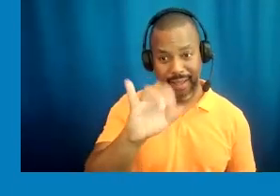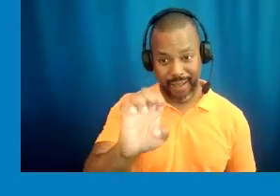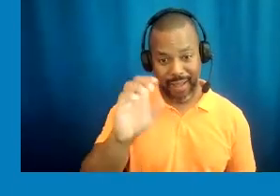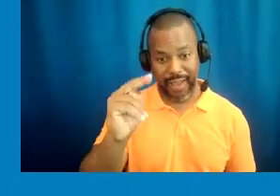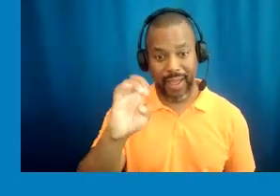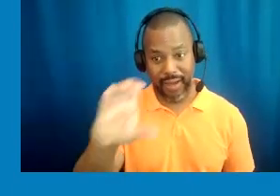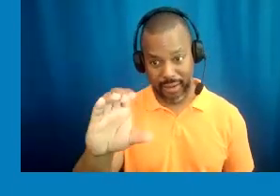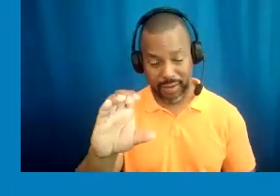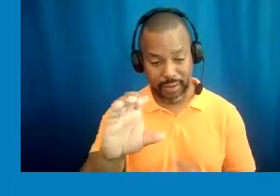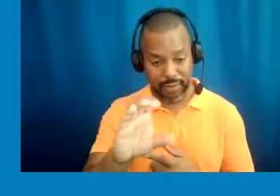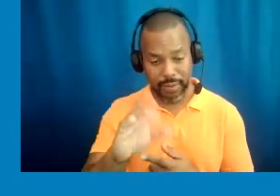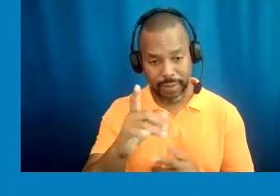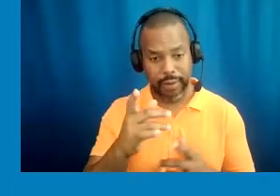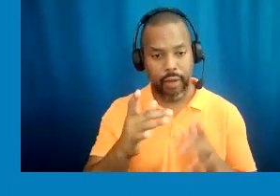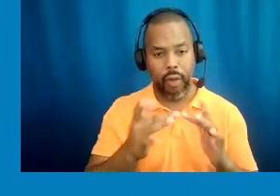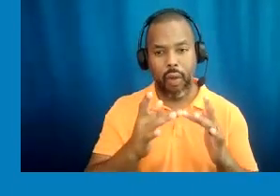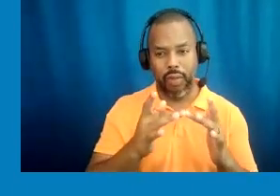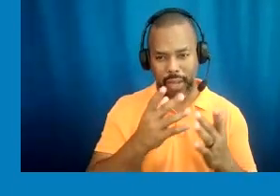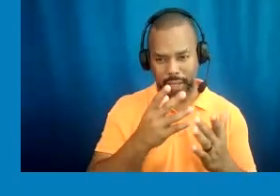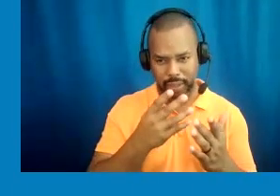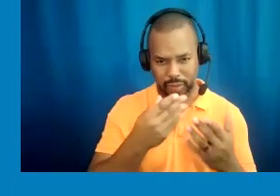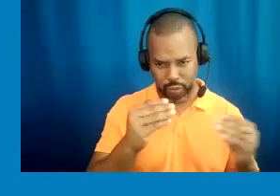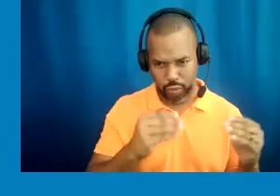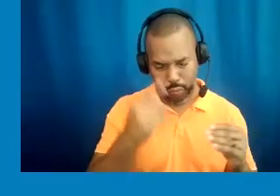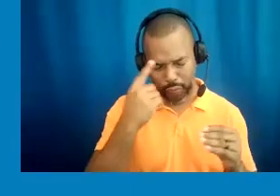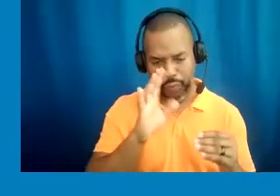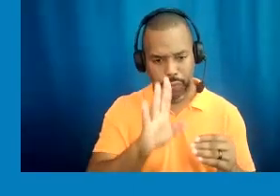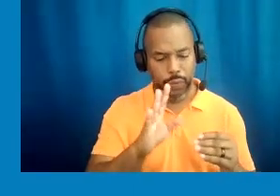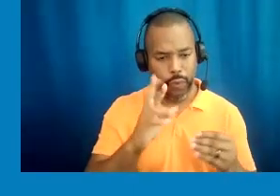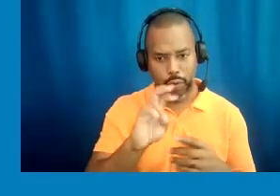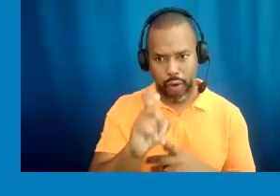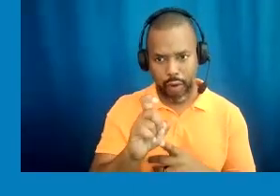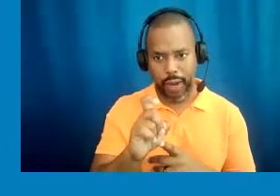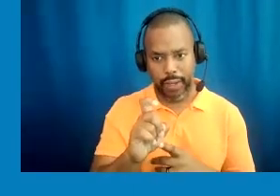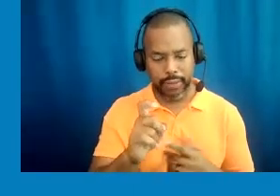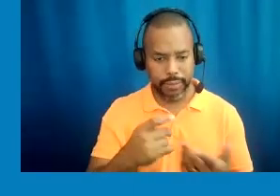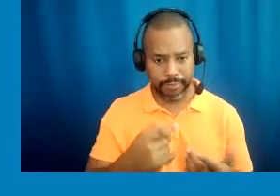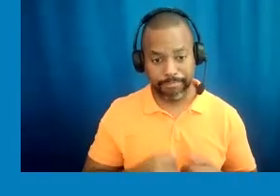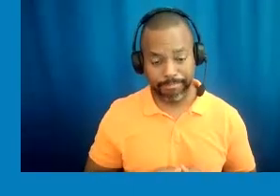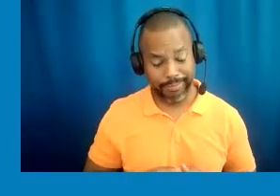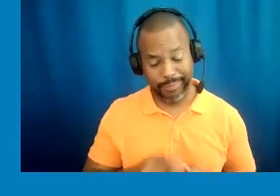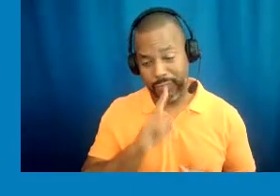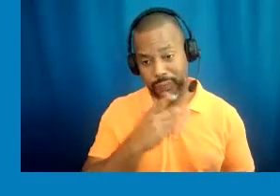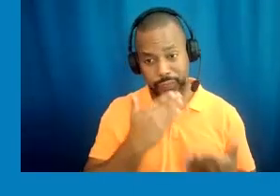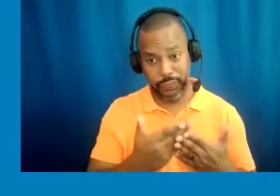use to get your prescriptions filled and your glasses filled. So really great benefit through your VSP.